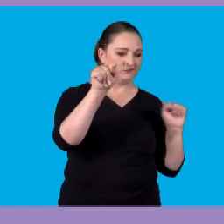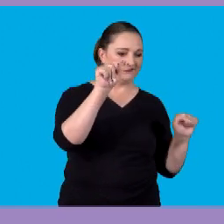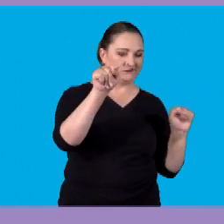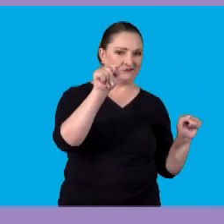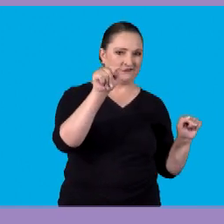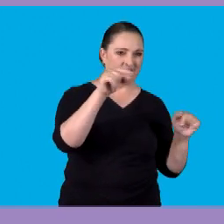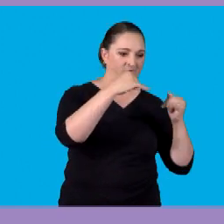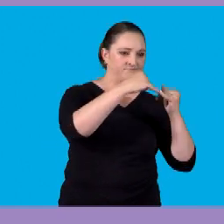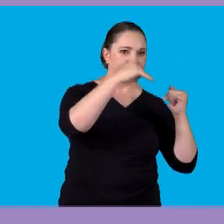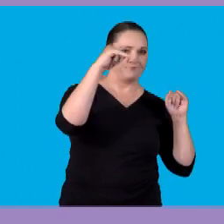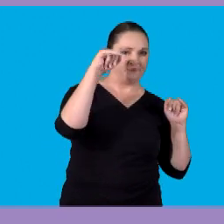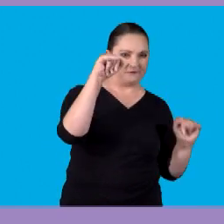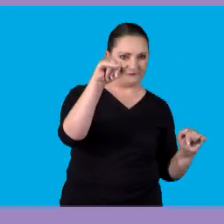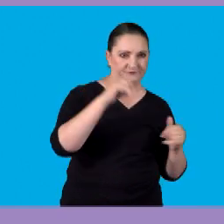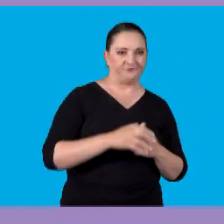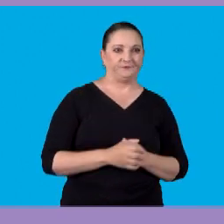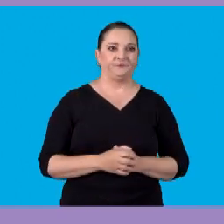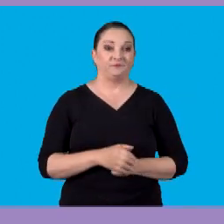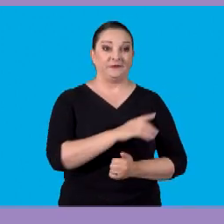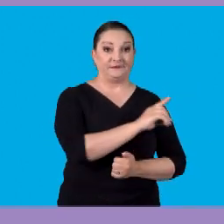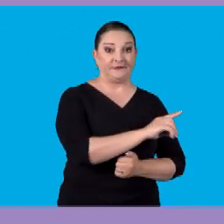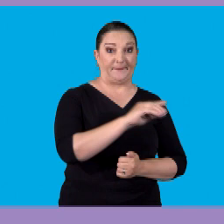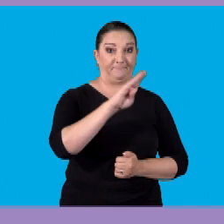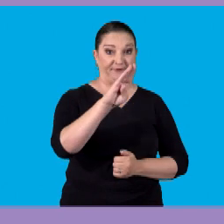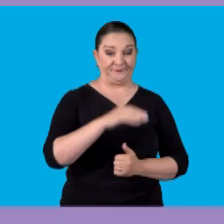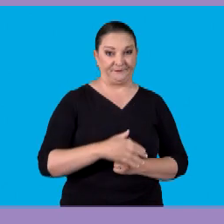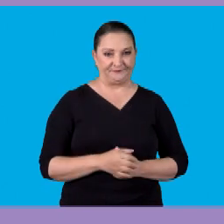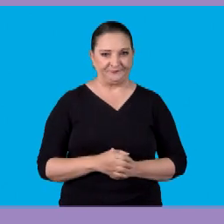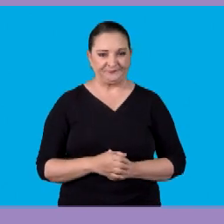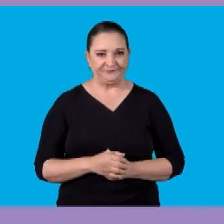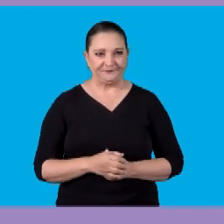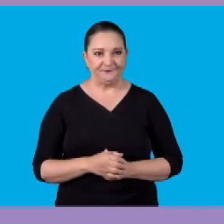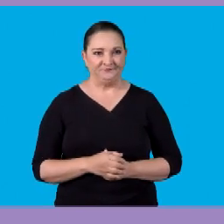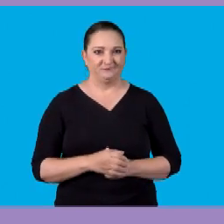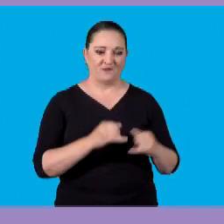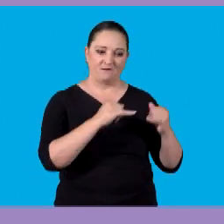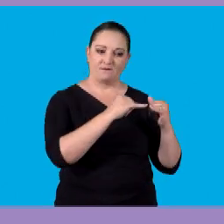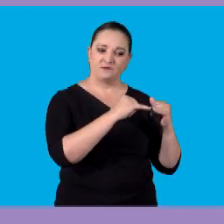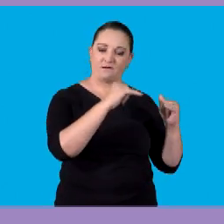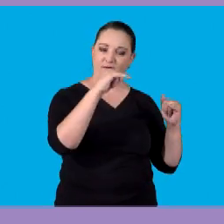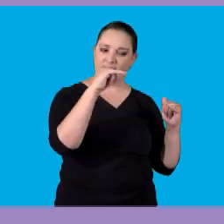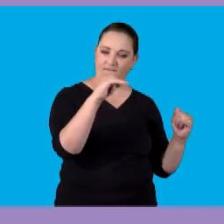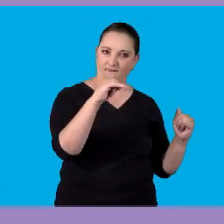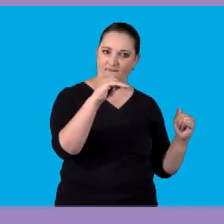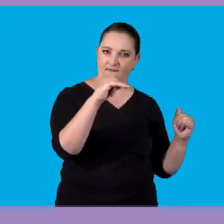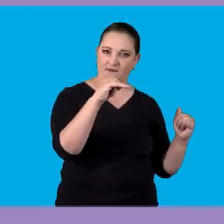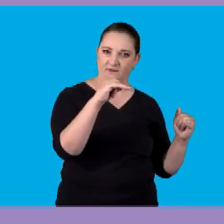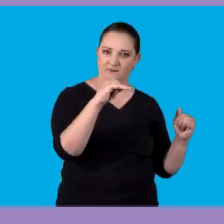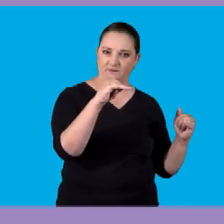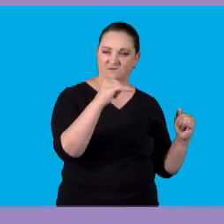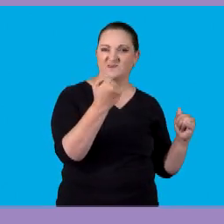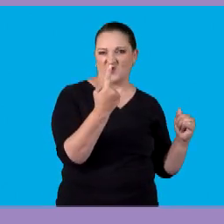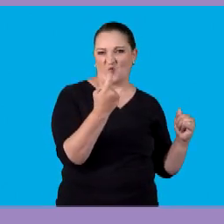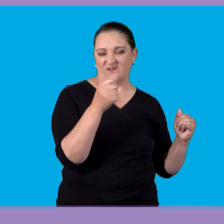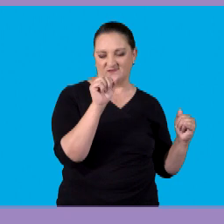to another vertex. And in this case, the diagonal is DB. So that diagonal, or that